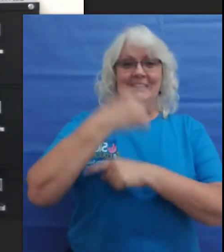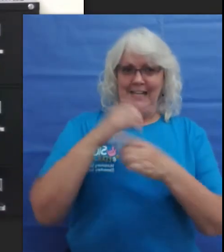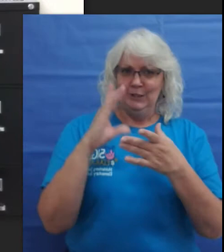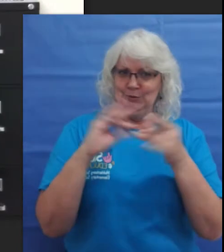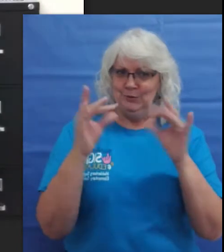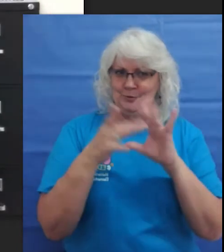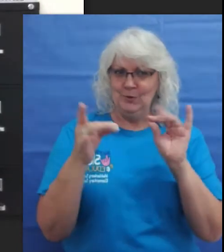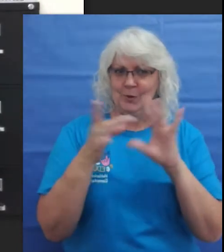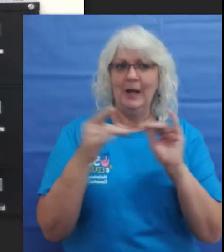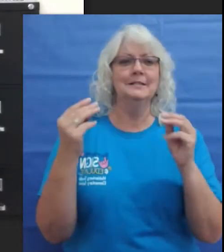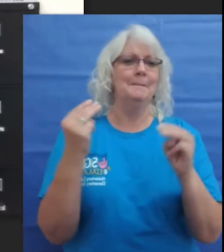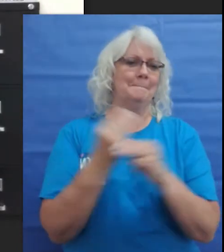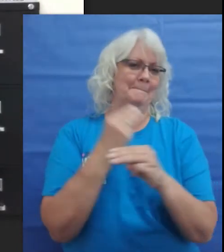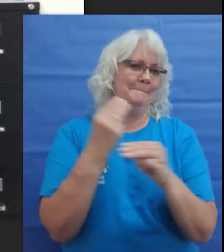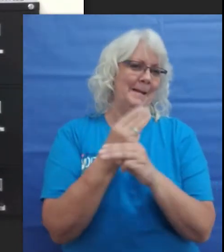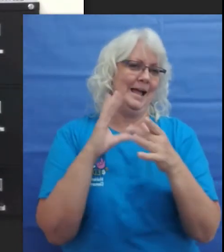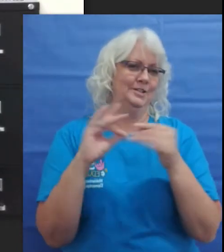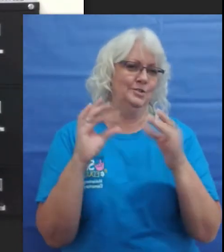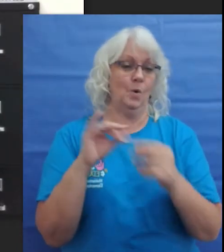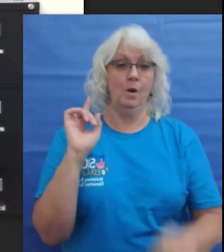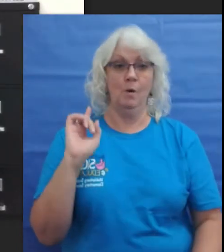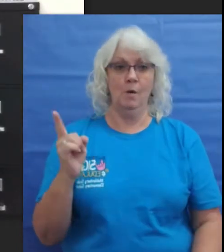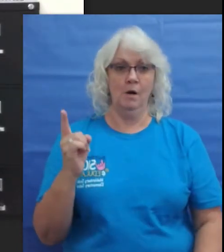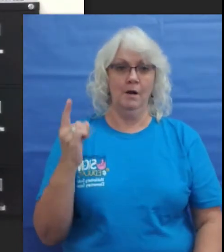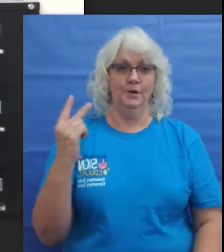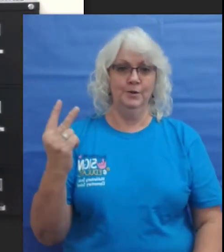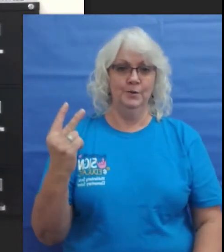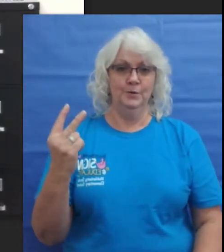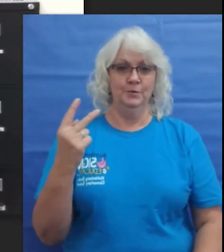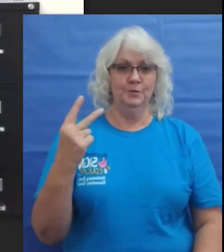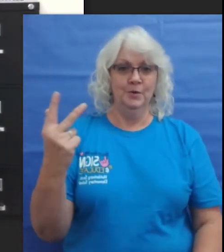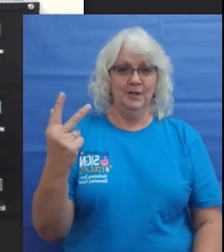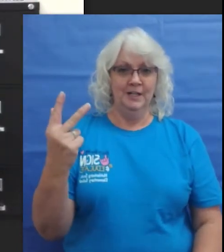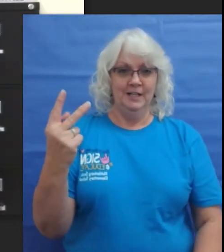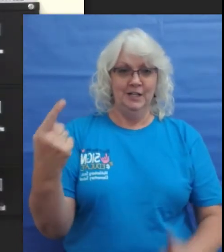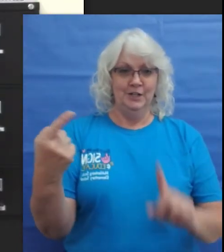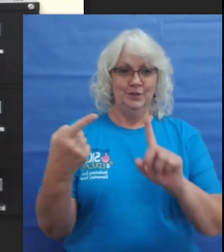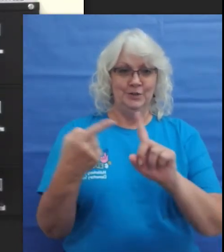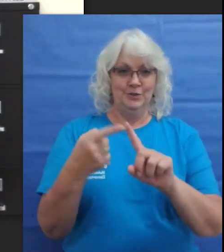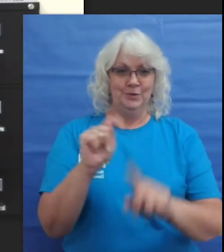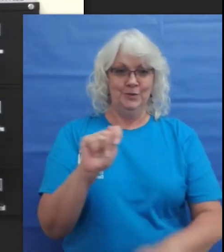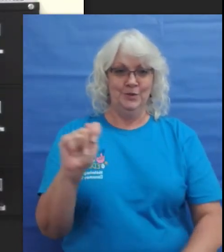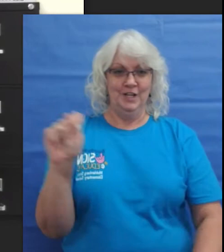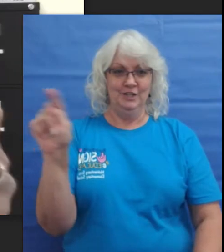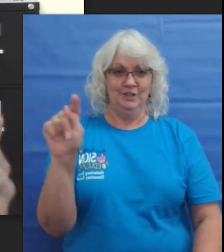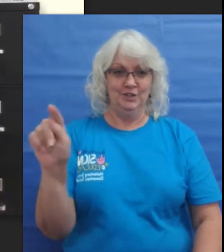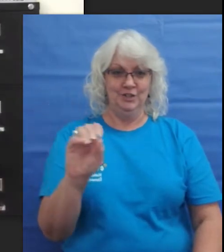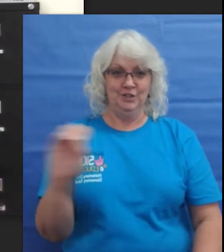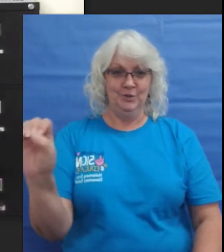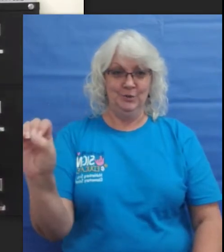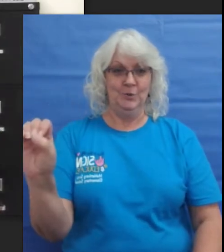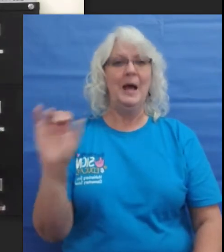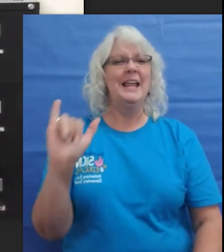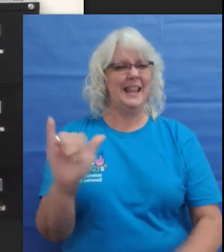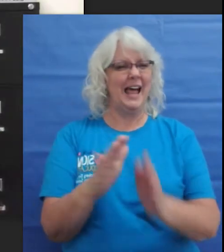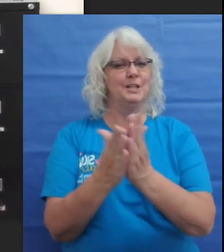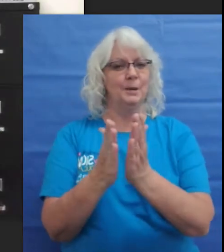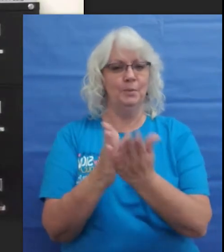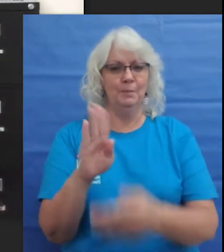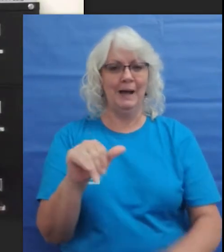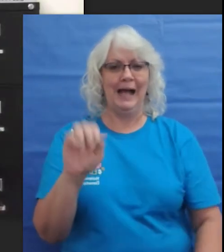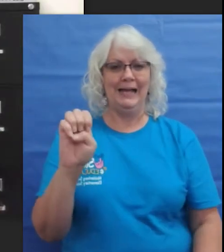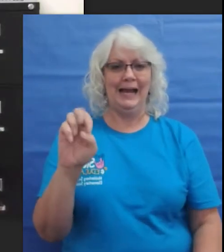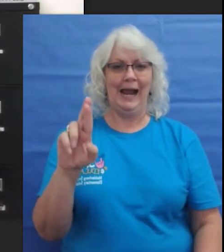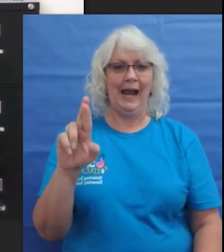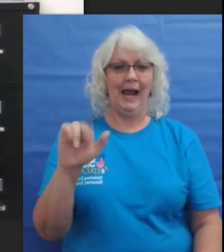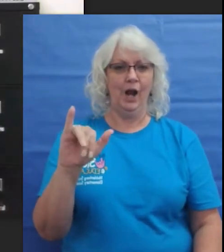story. 1, 2, 3, to the zoo. It's a counting book by Eric Carle, which means he wrote